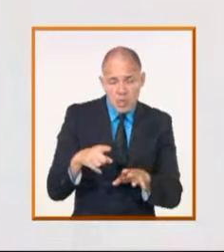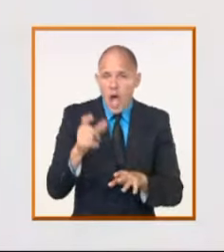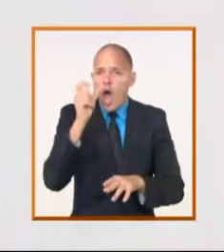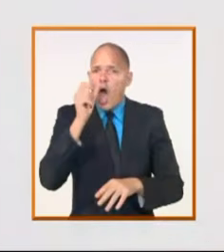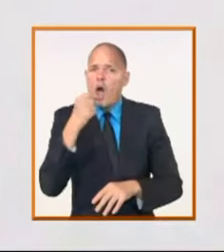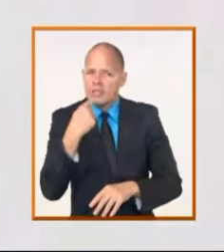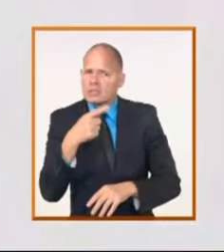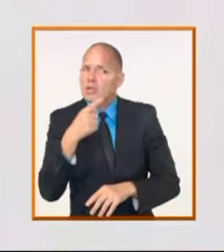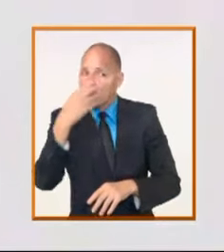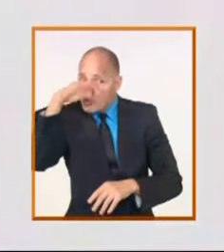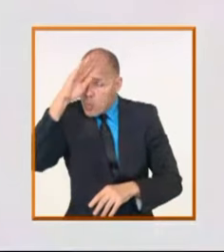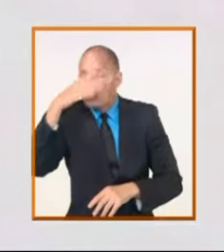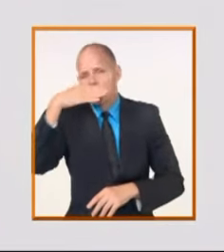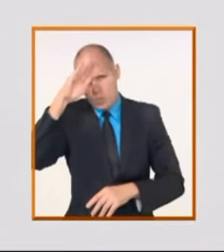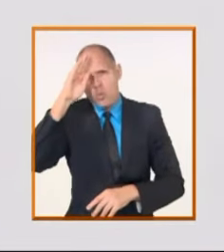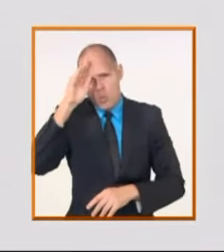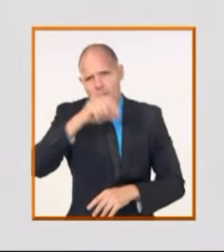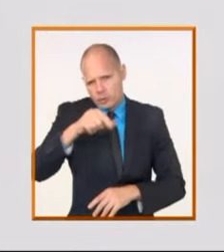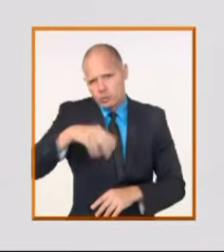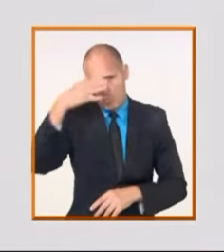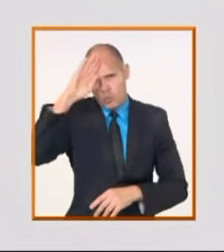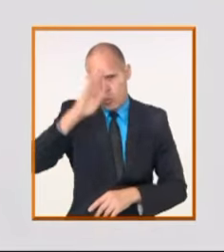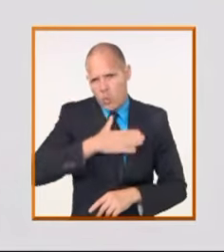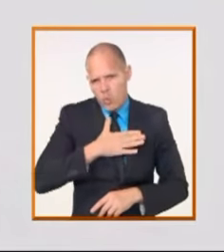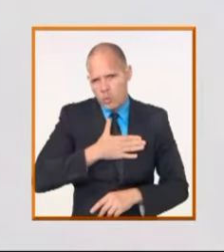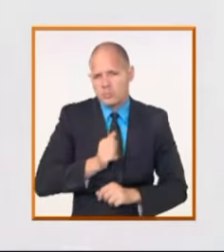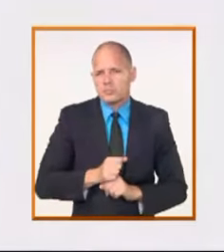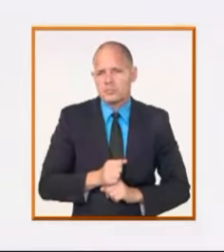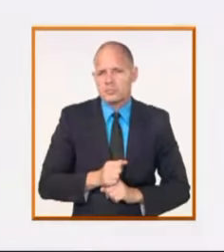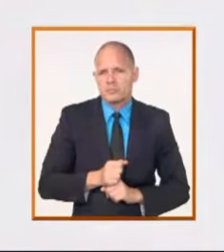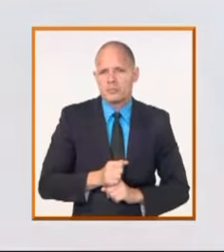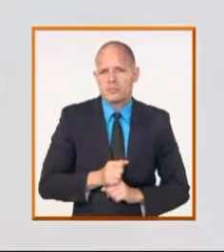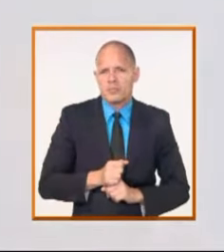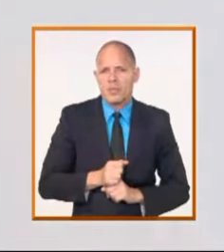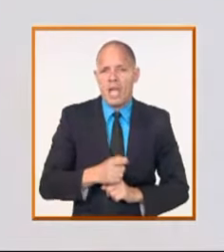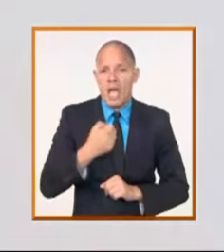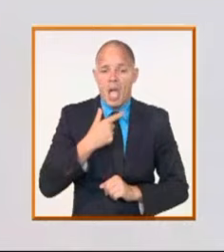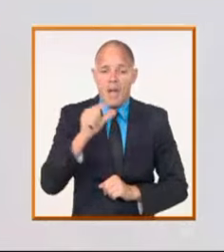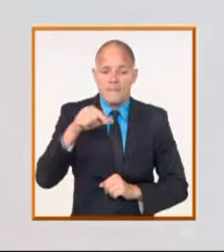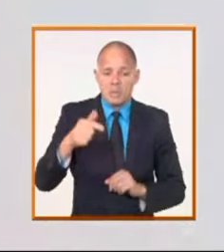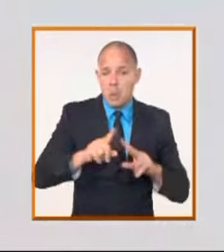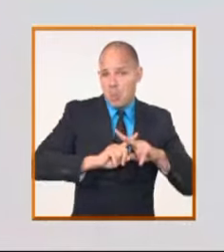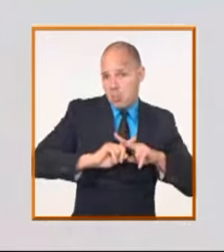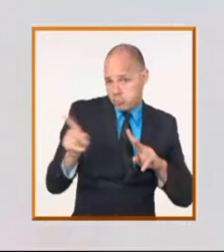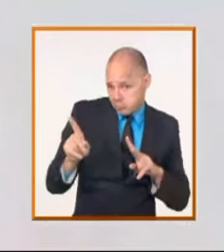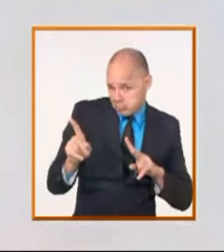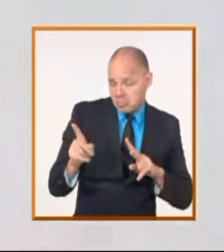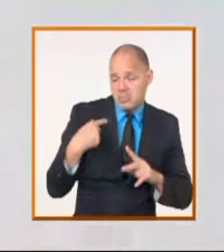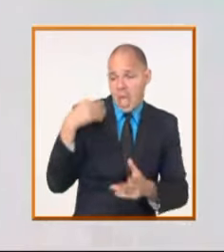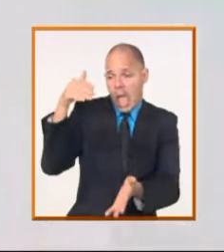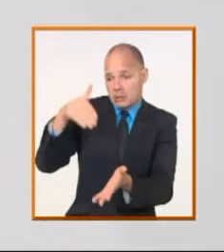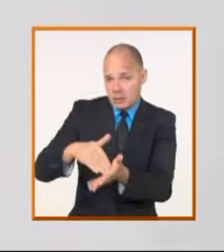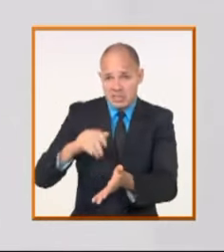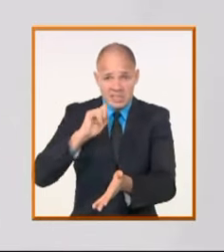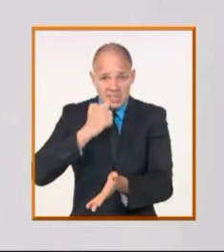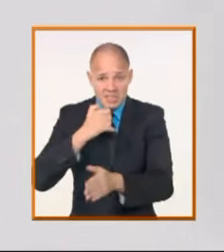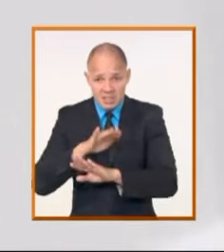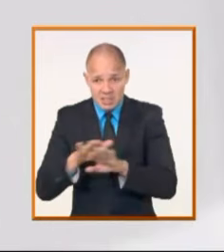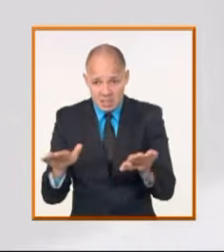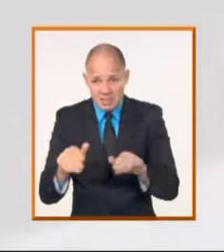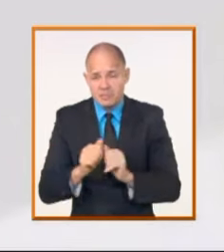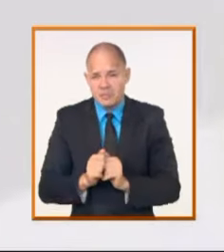case. Because yes, because that's that fear has been affirmed, and they are